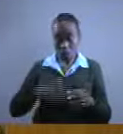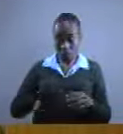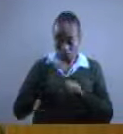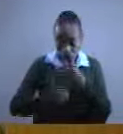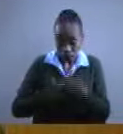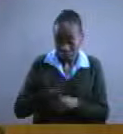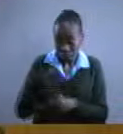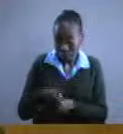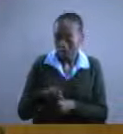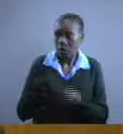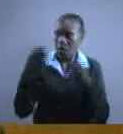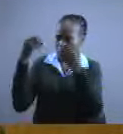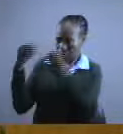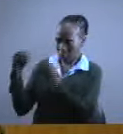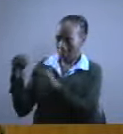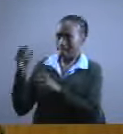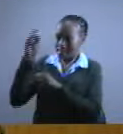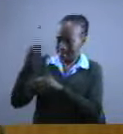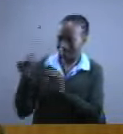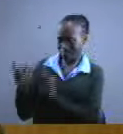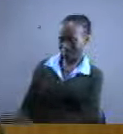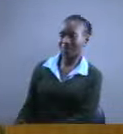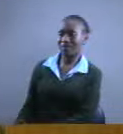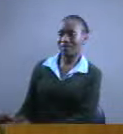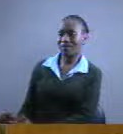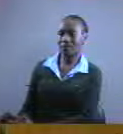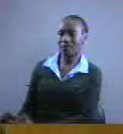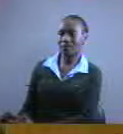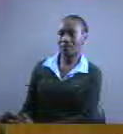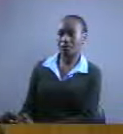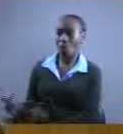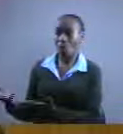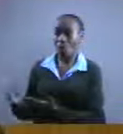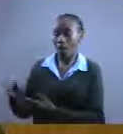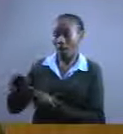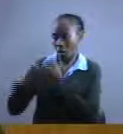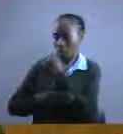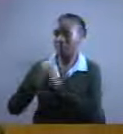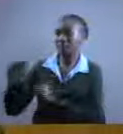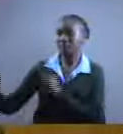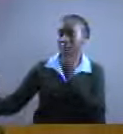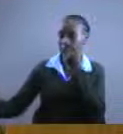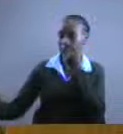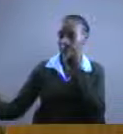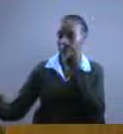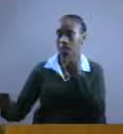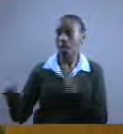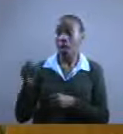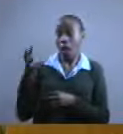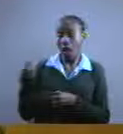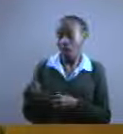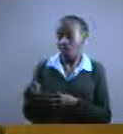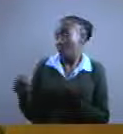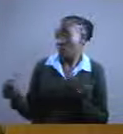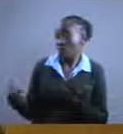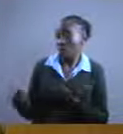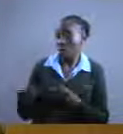issue must be a resident and holding at least at least one or more vessels.